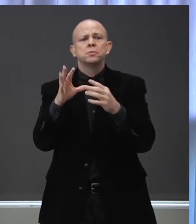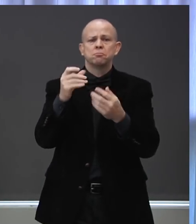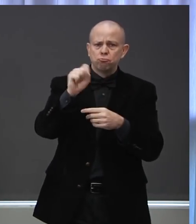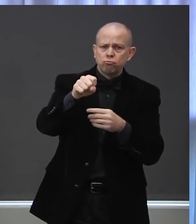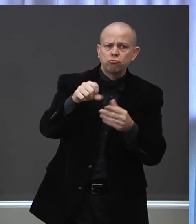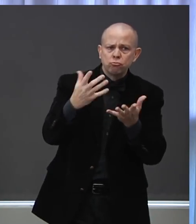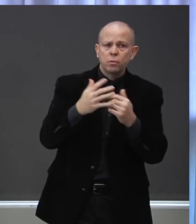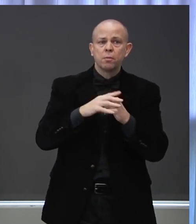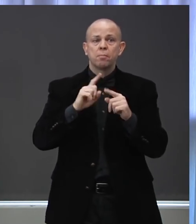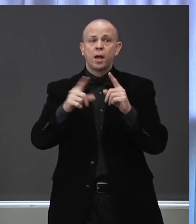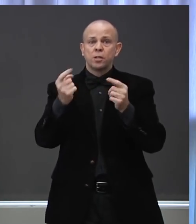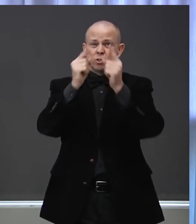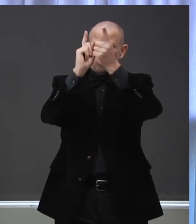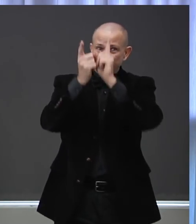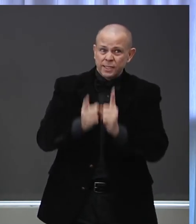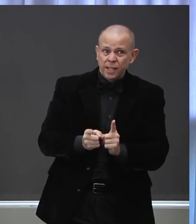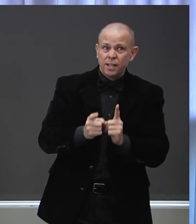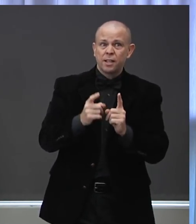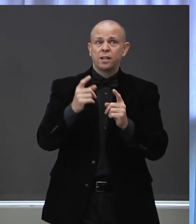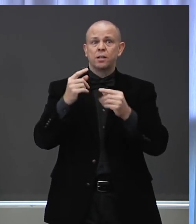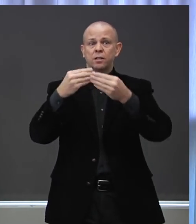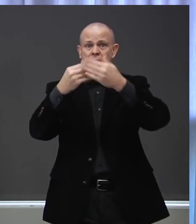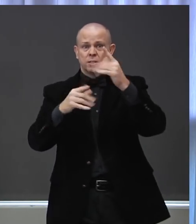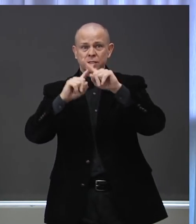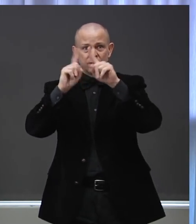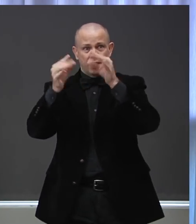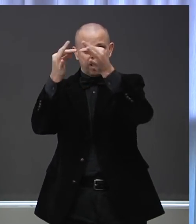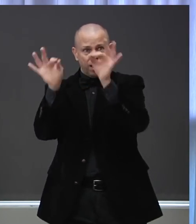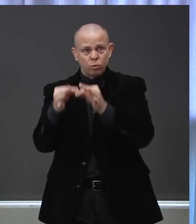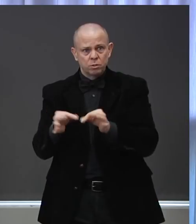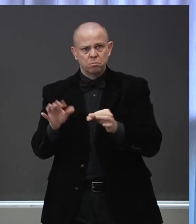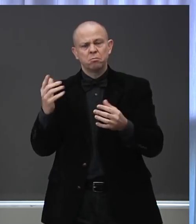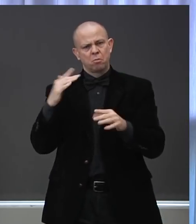translate those into other languages, and those are available on our website.